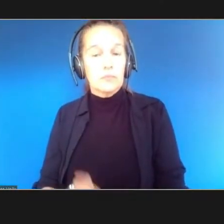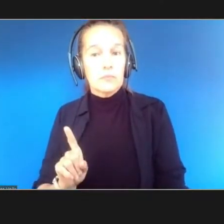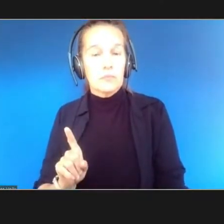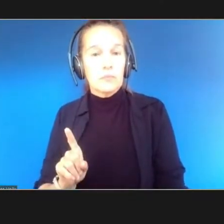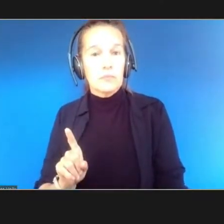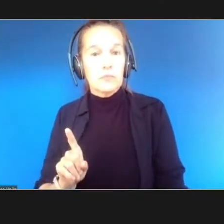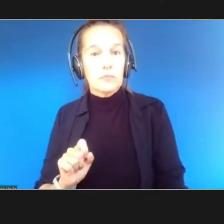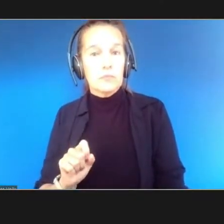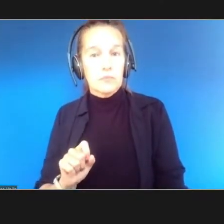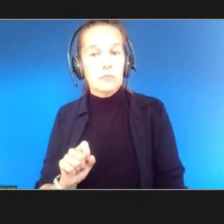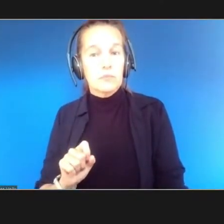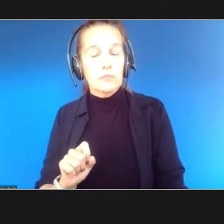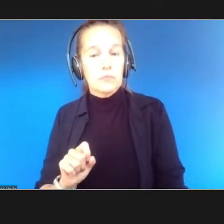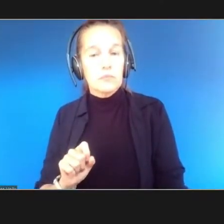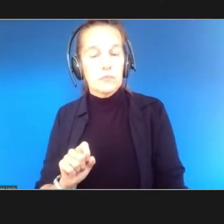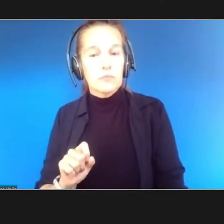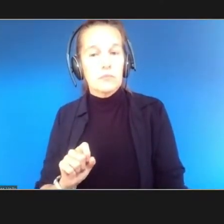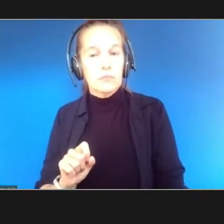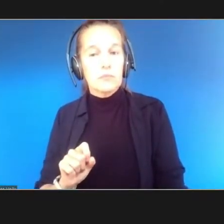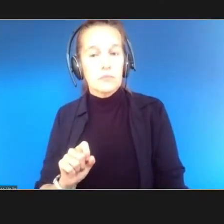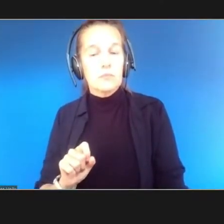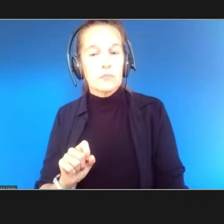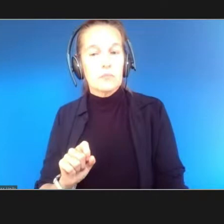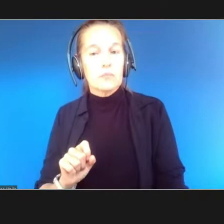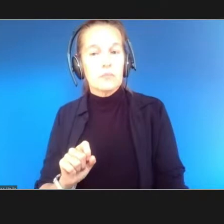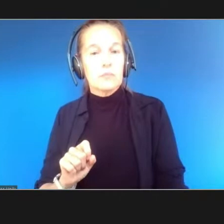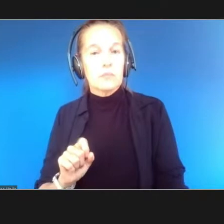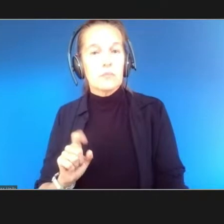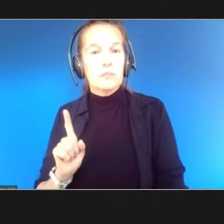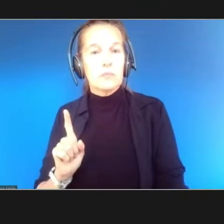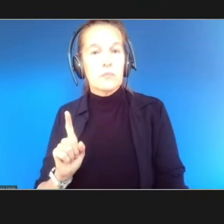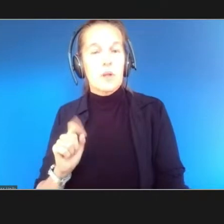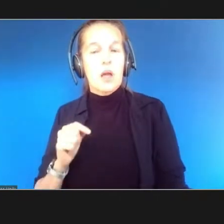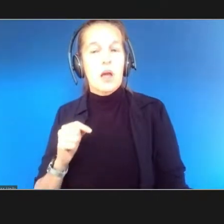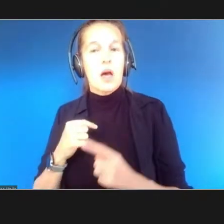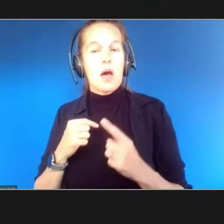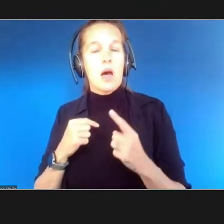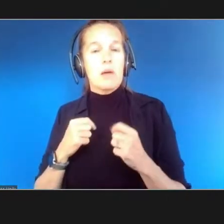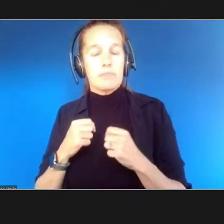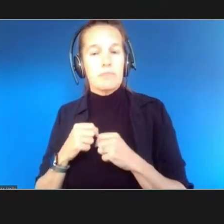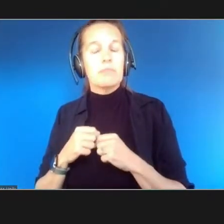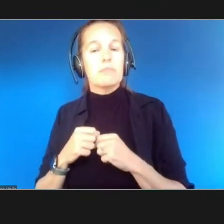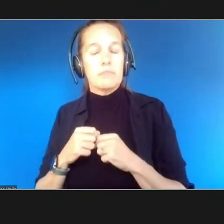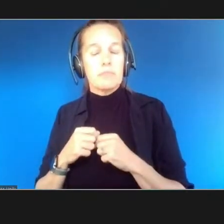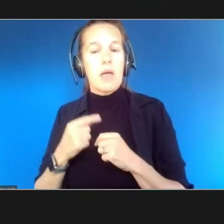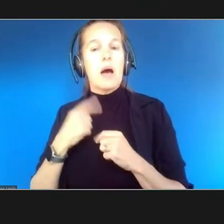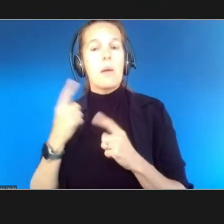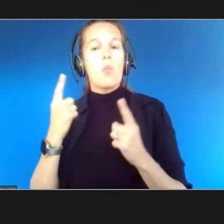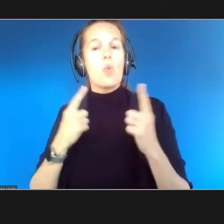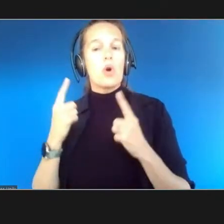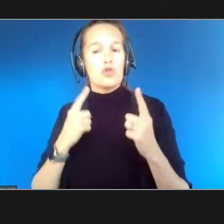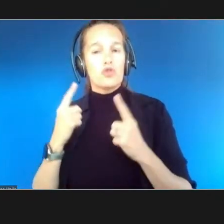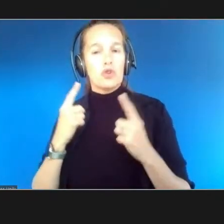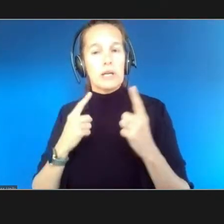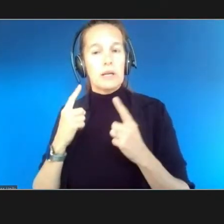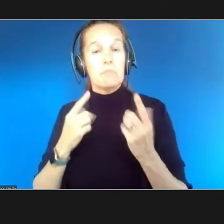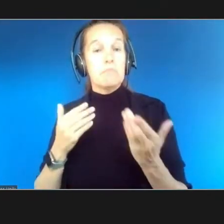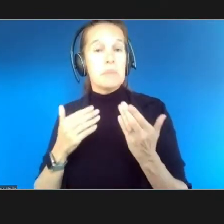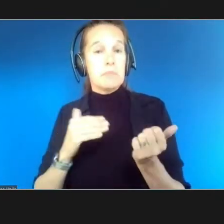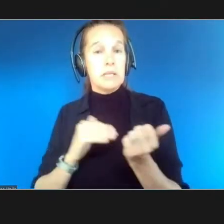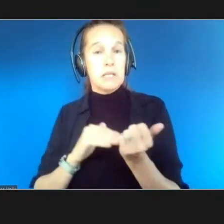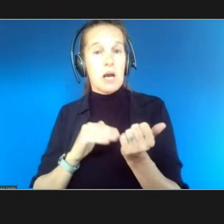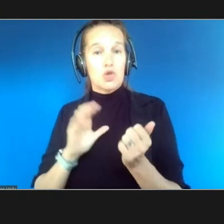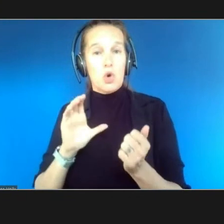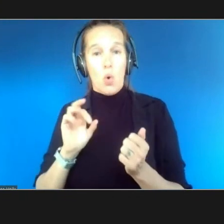I guess I was wondering if Dr. Coren could give us a look at what he thinks